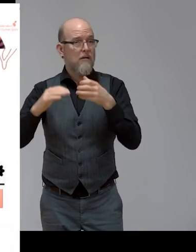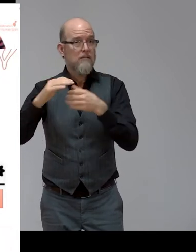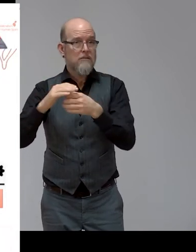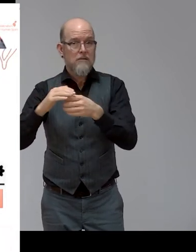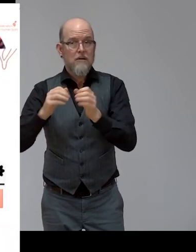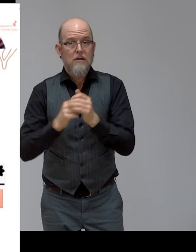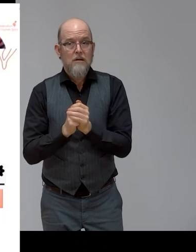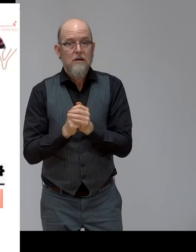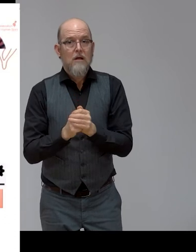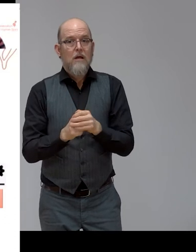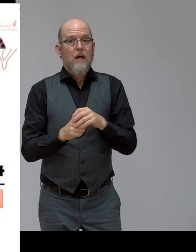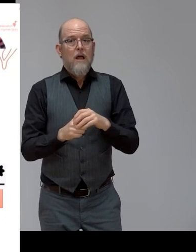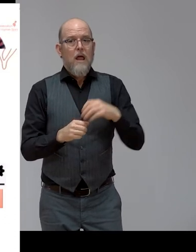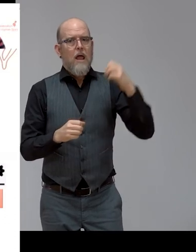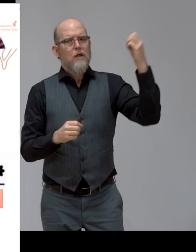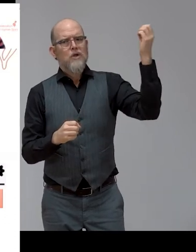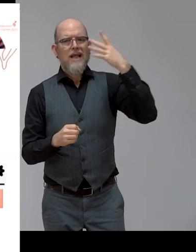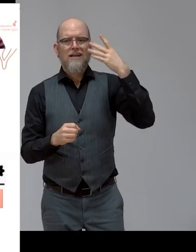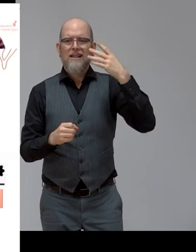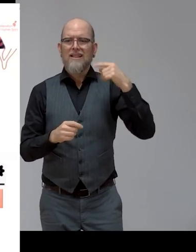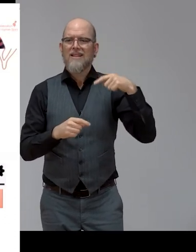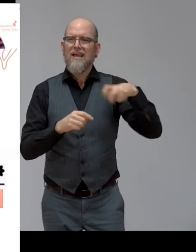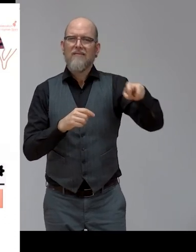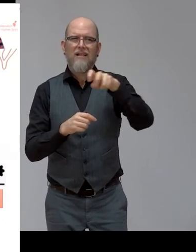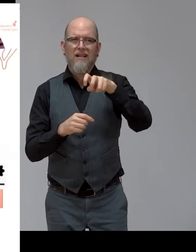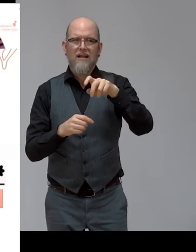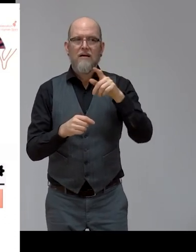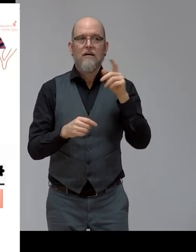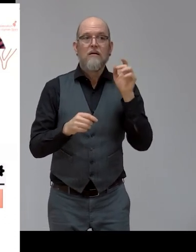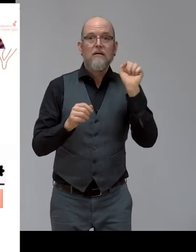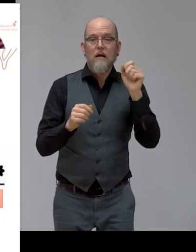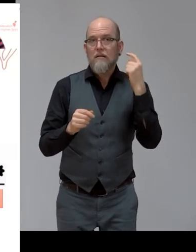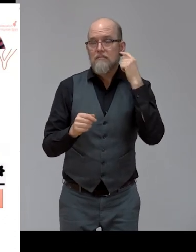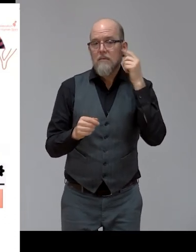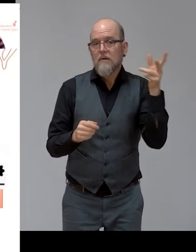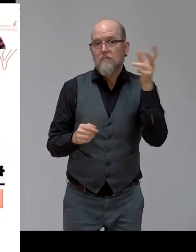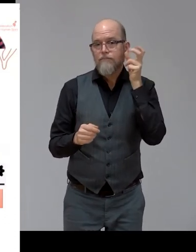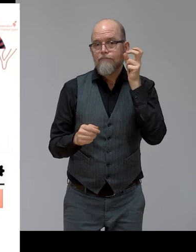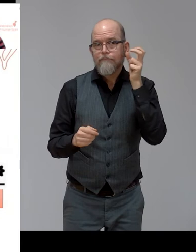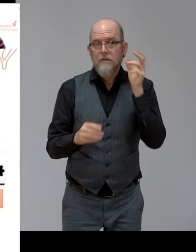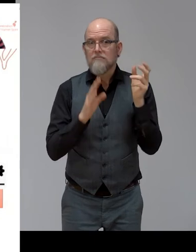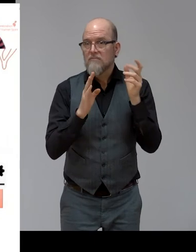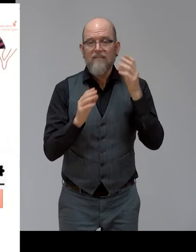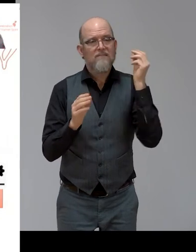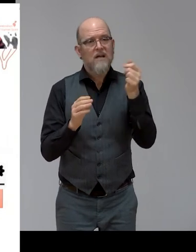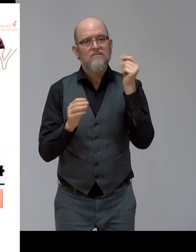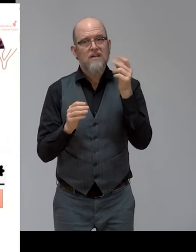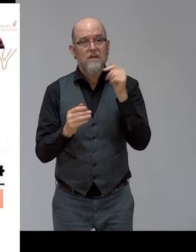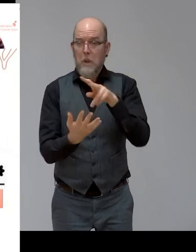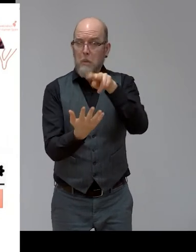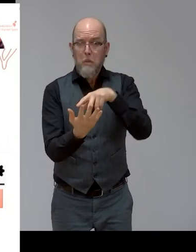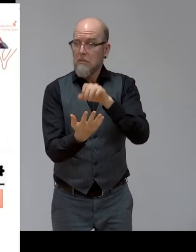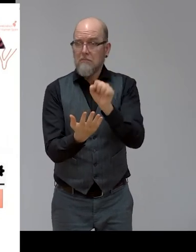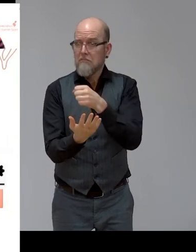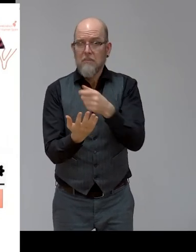vision impairment work on computer using screen reader that reads things on the screen sequentially. But a sighted can see